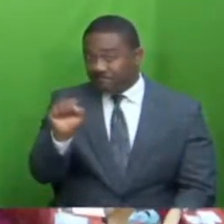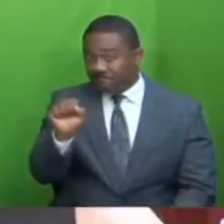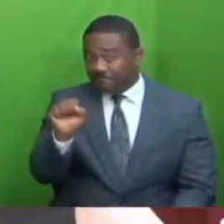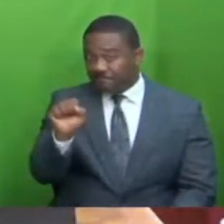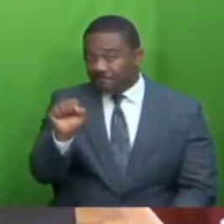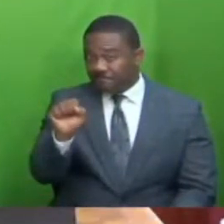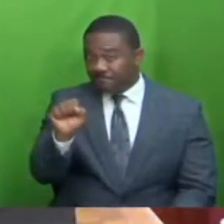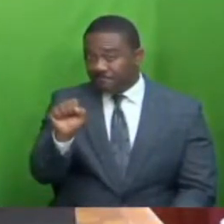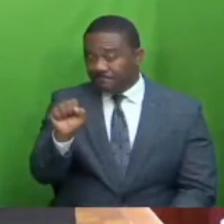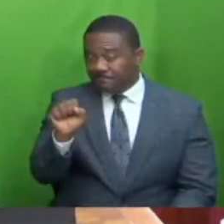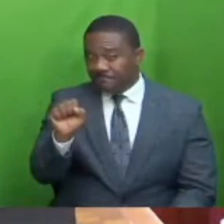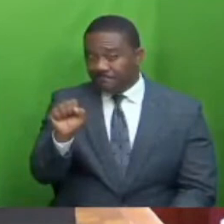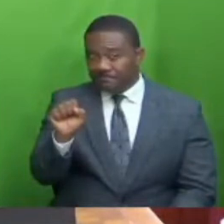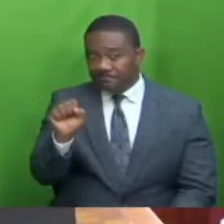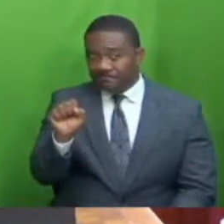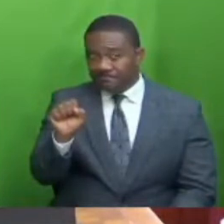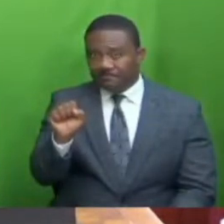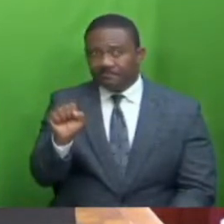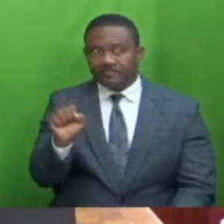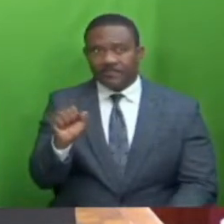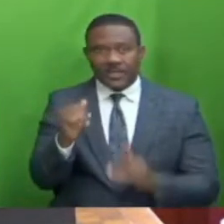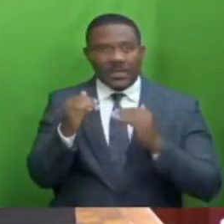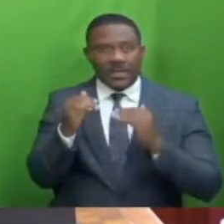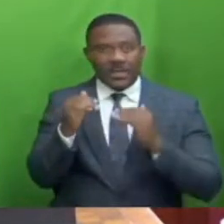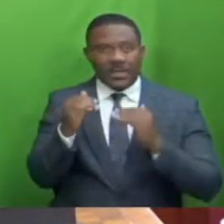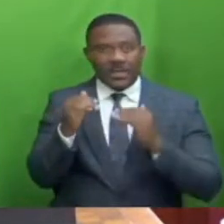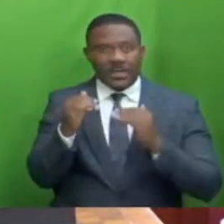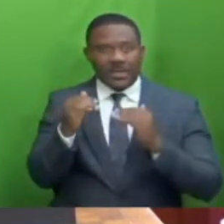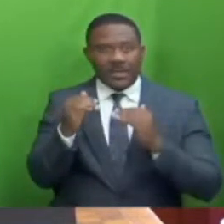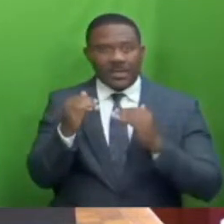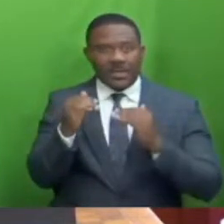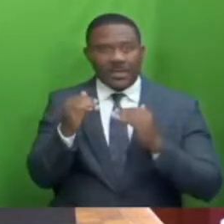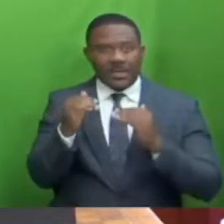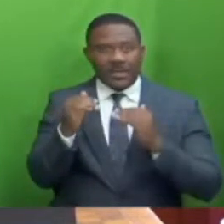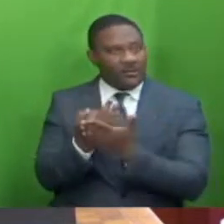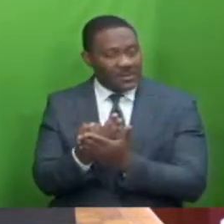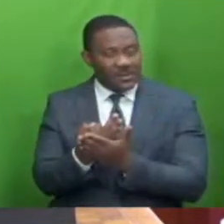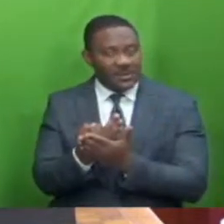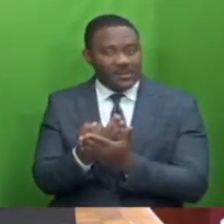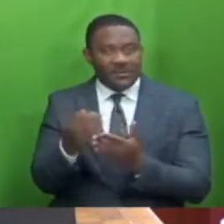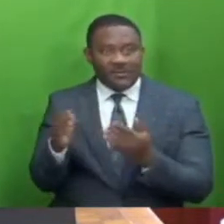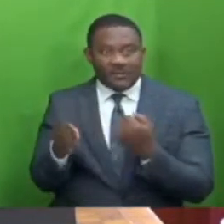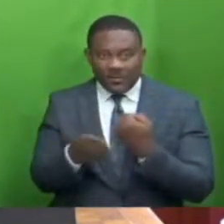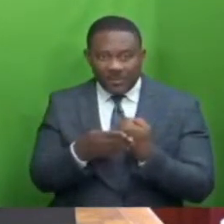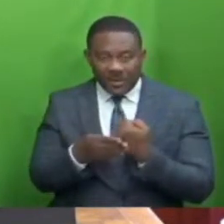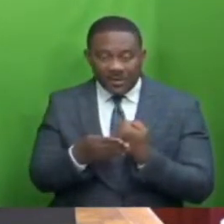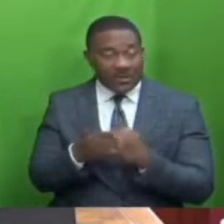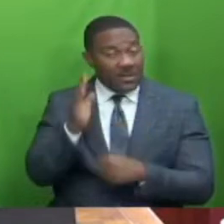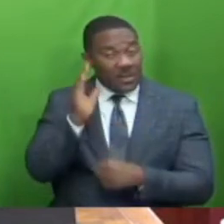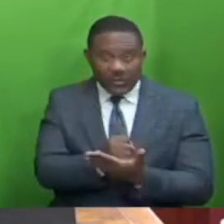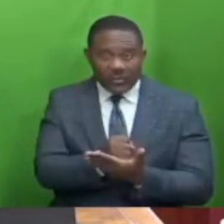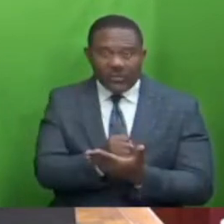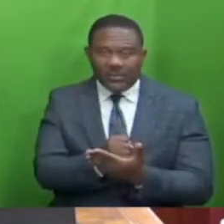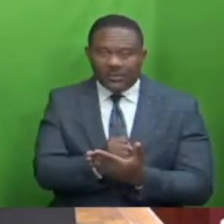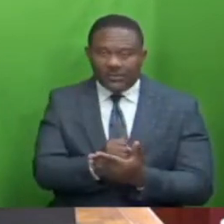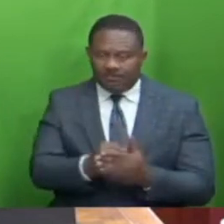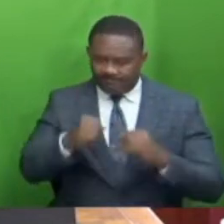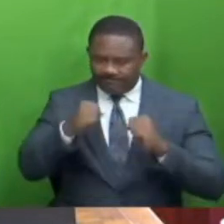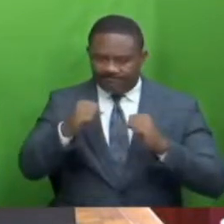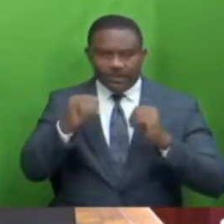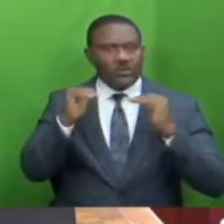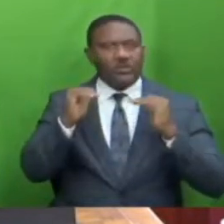Ghana Financial Stability Fund and the planned recapitalization of banks would ensure stability as well as